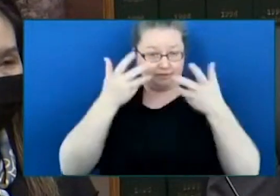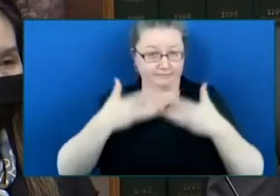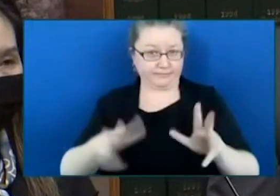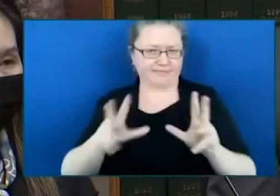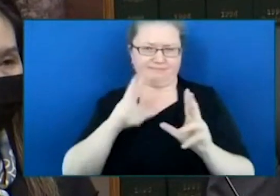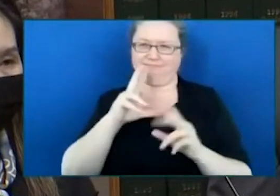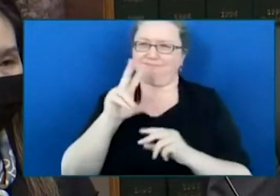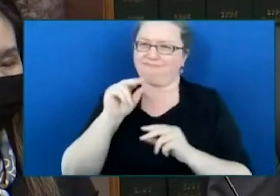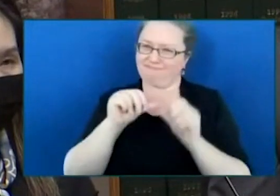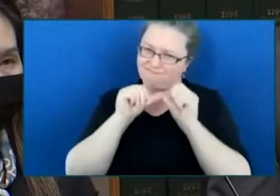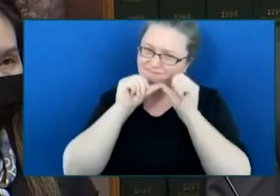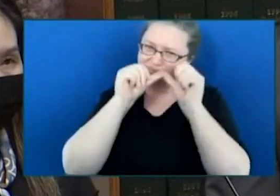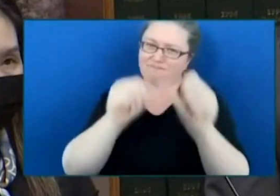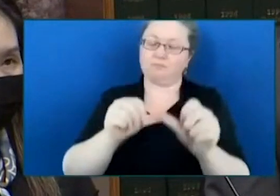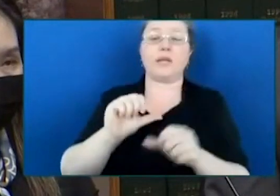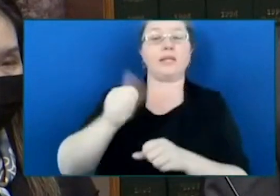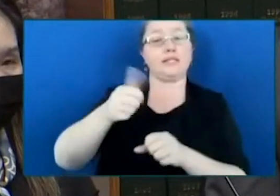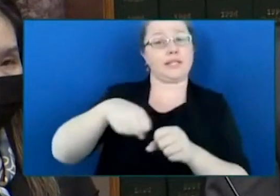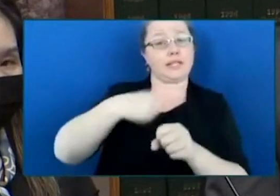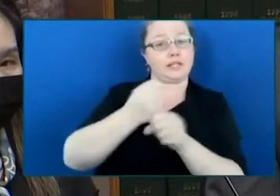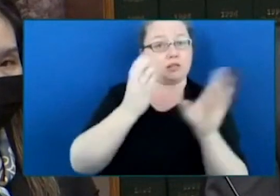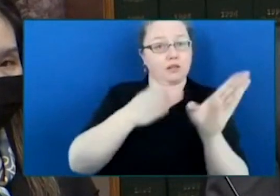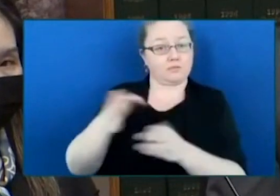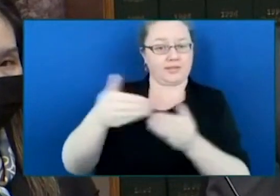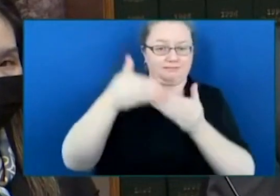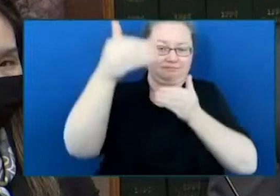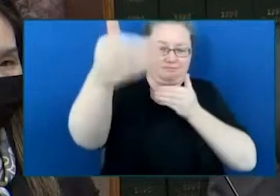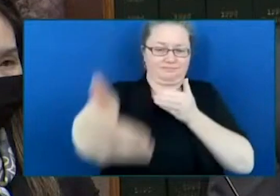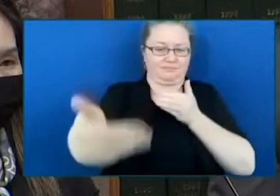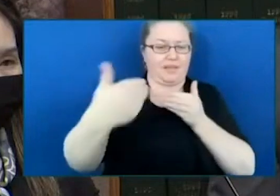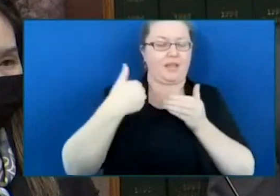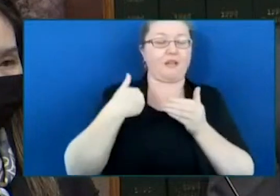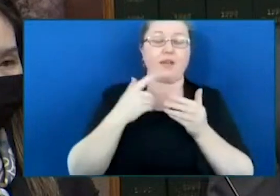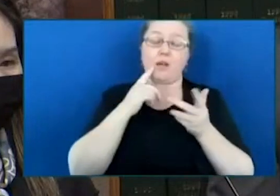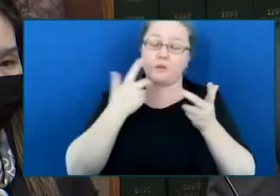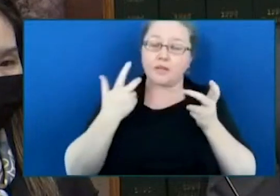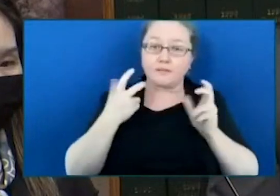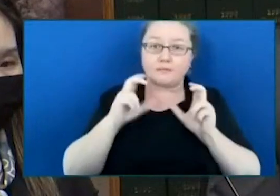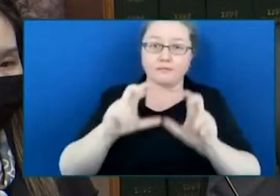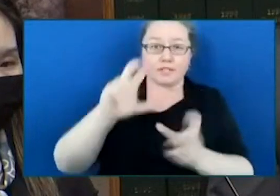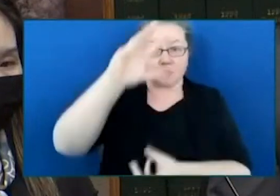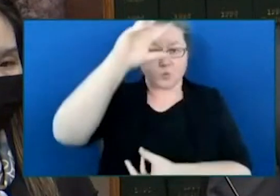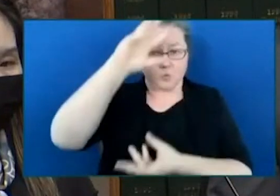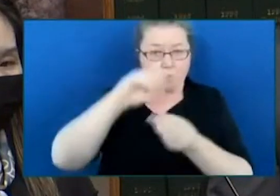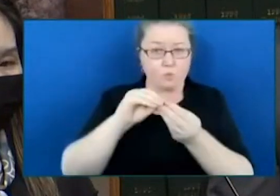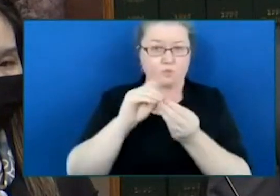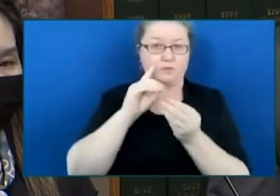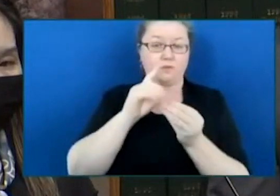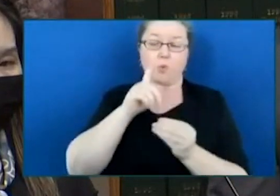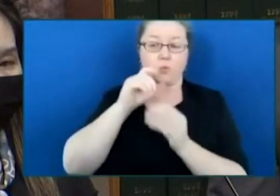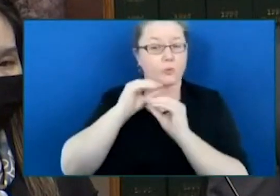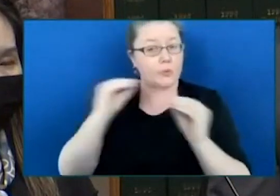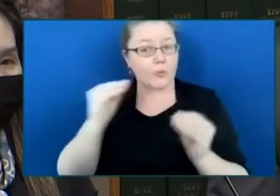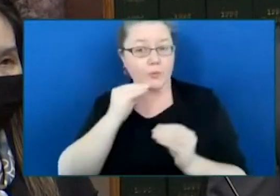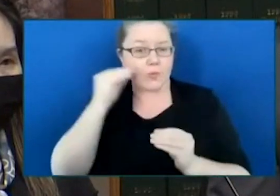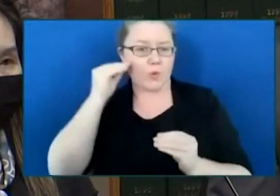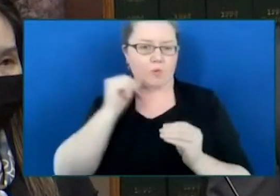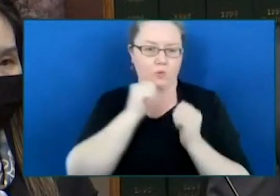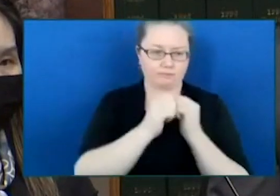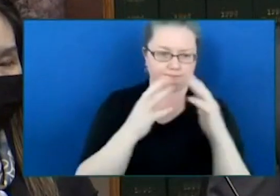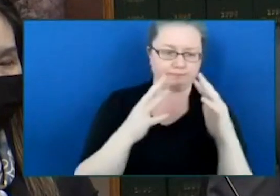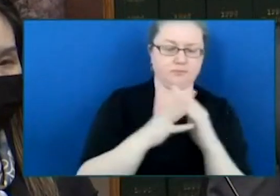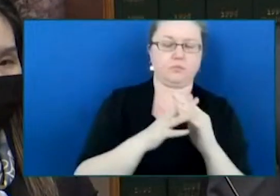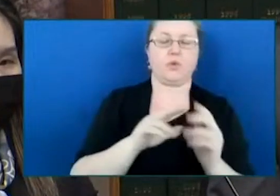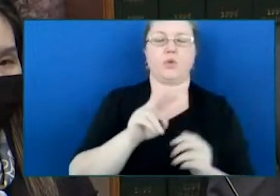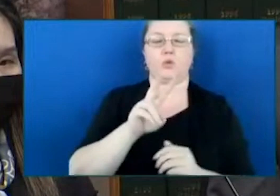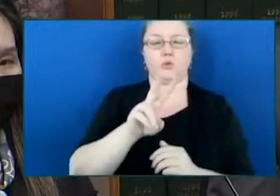on our 10-year Building BC plan. Total investments in housing and homelessness supports will reach more than $1.2 billion a year for the next